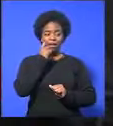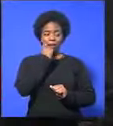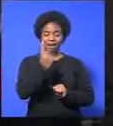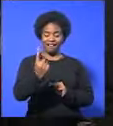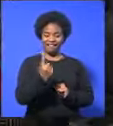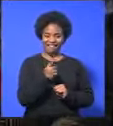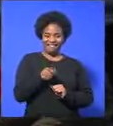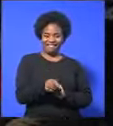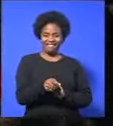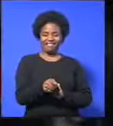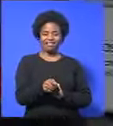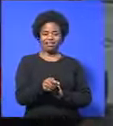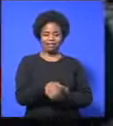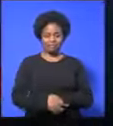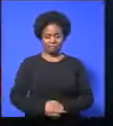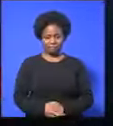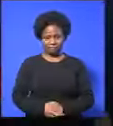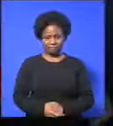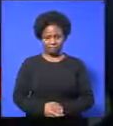group emerges.